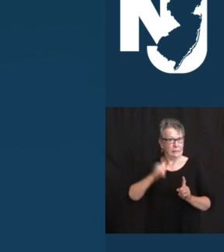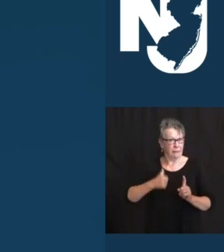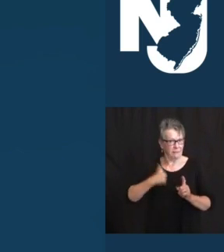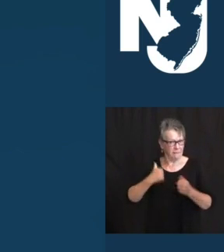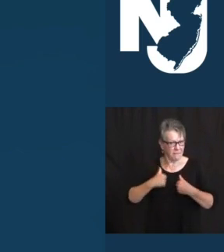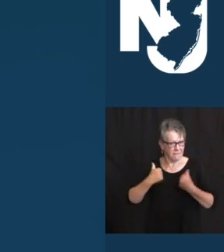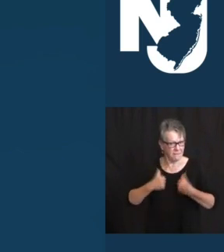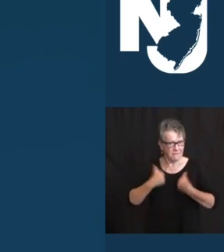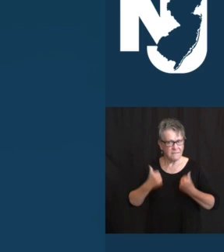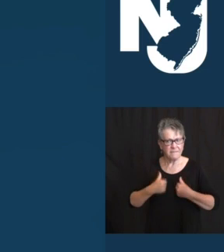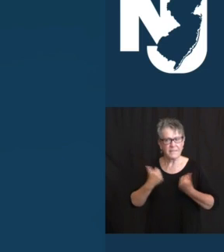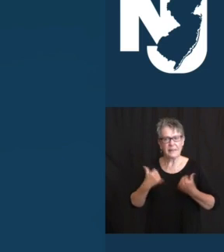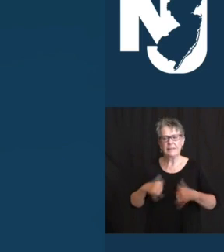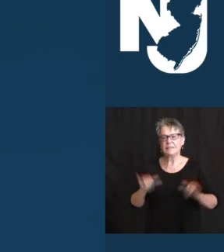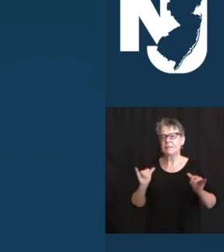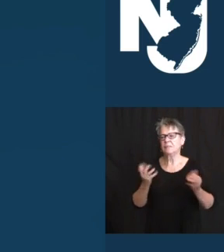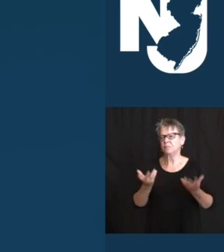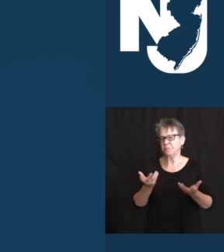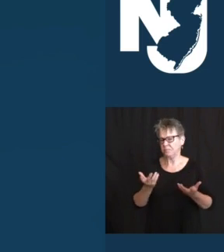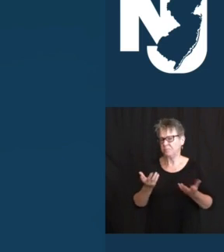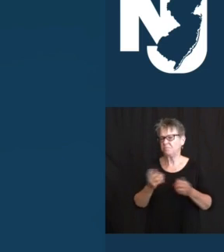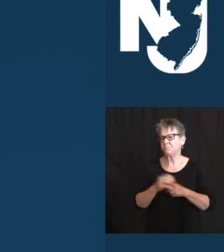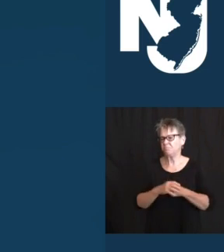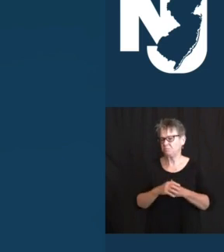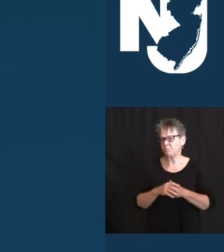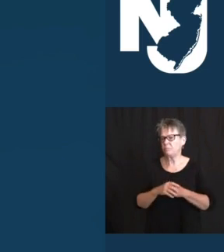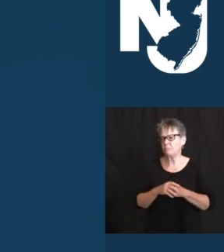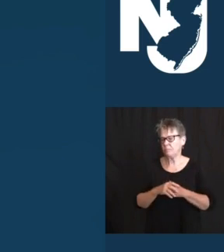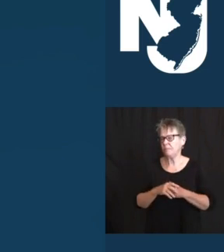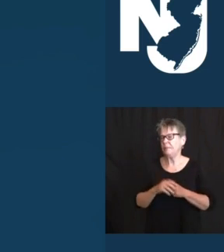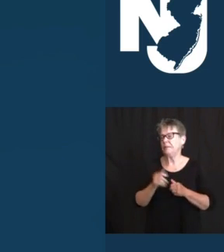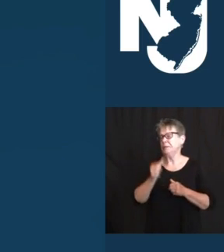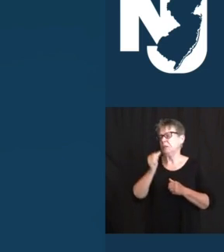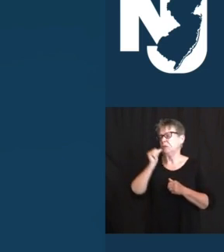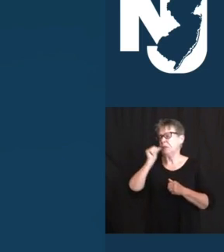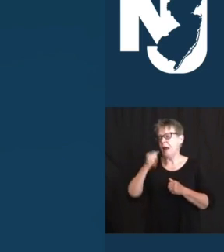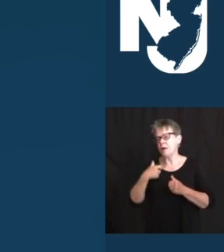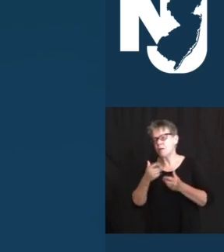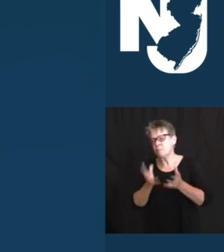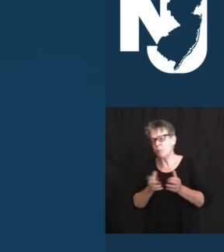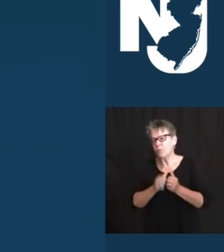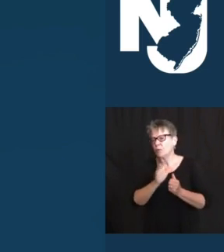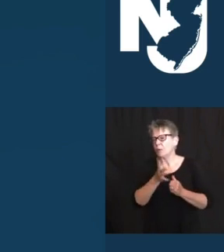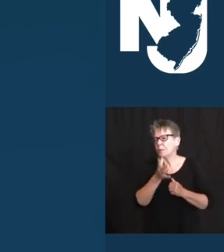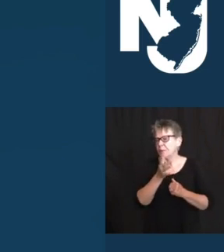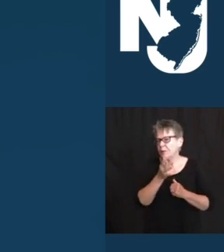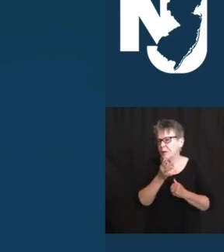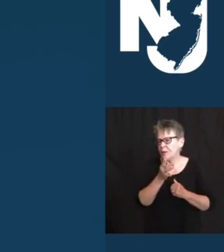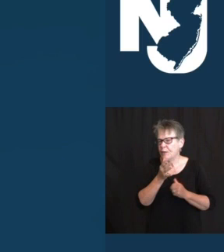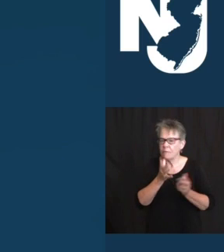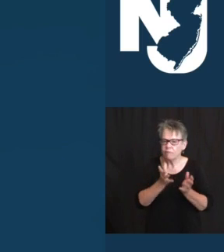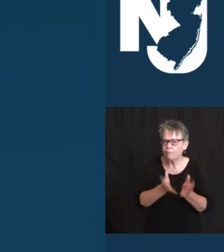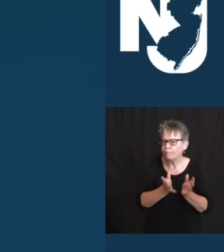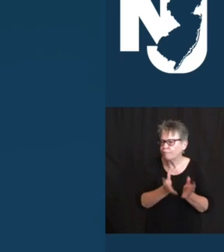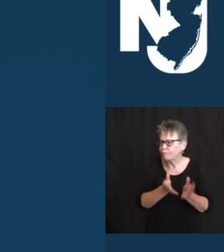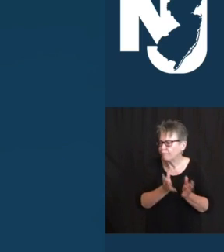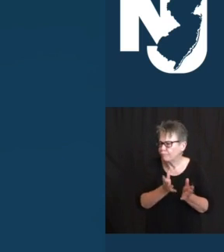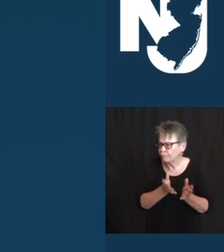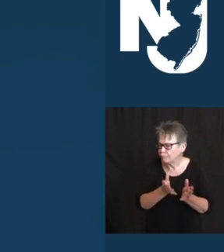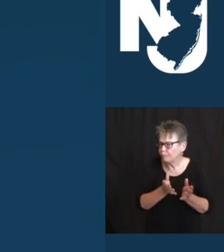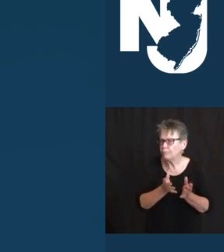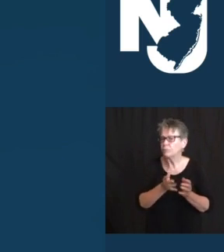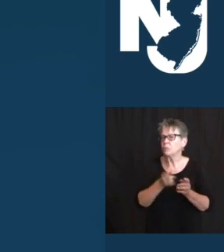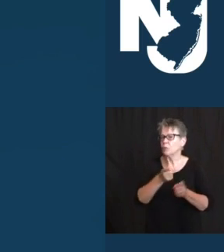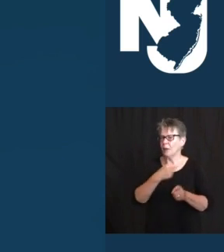Linda, with whom I had the great honor of speaking yesterday. She also leaves behind her beloved daughter, Aaliyah, who noted how much she'll miss